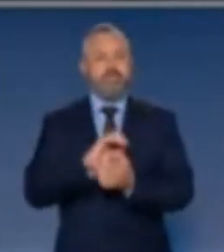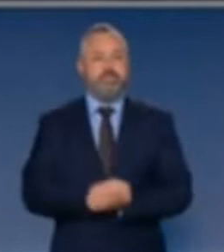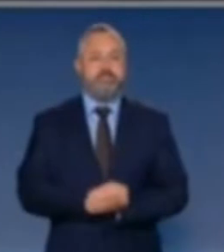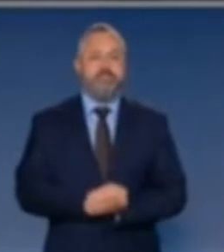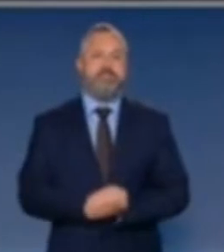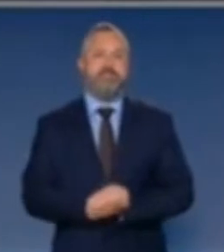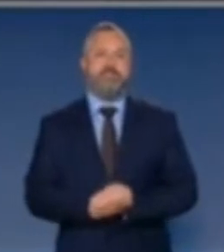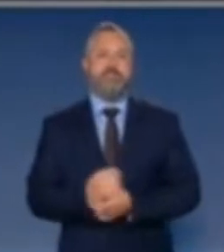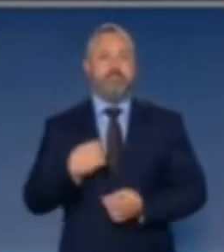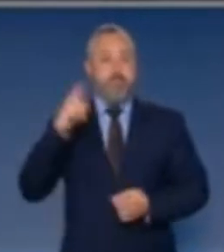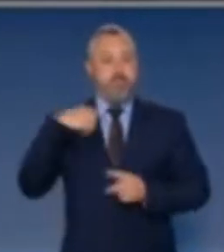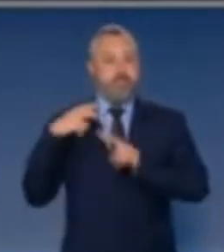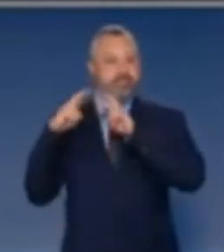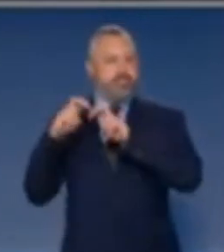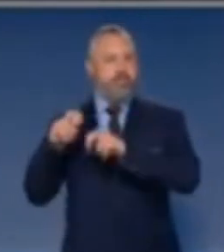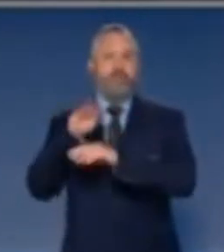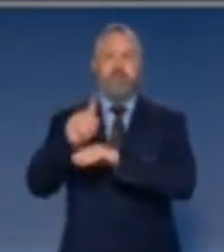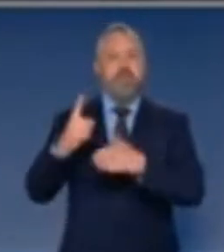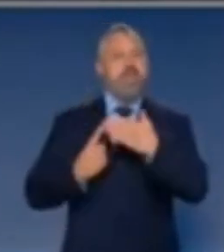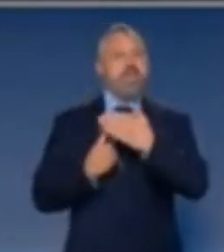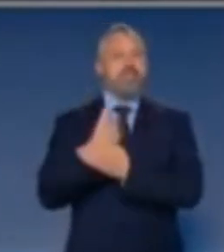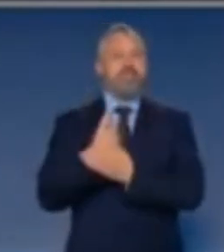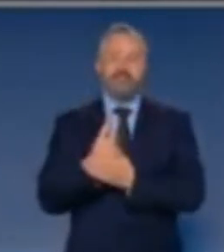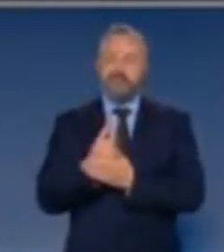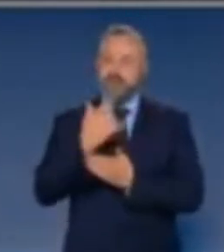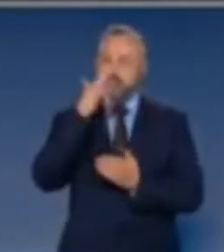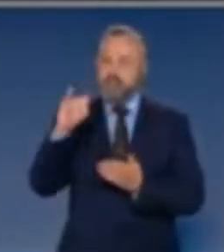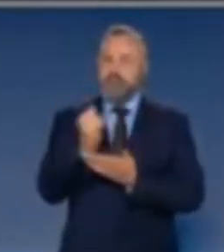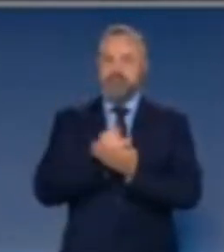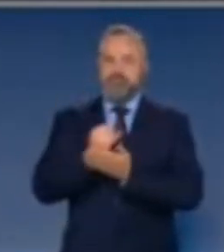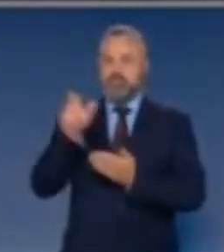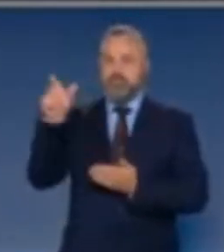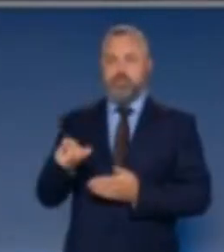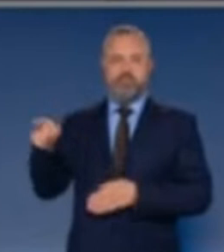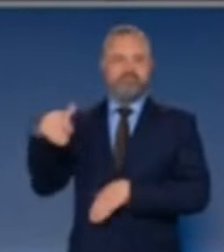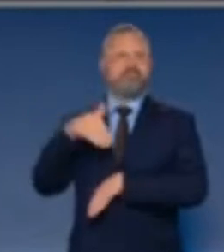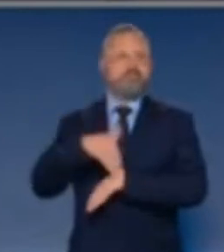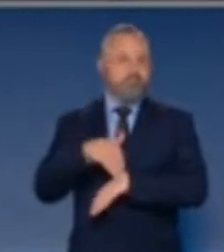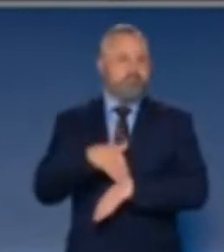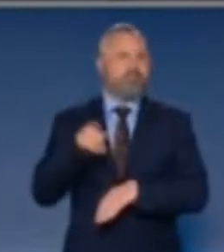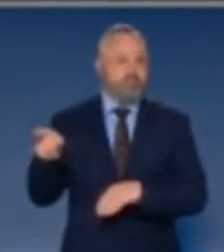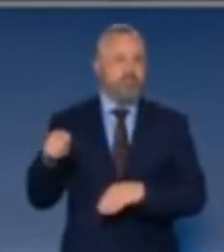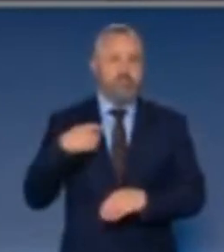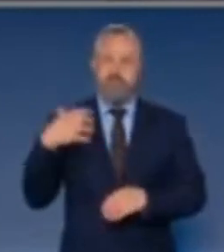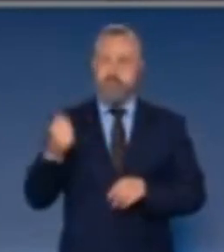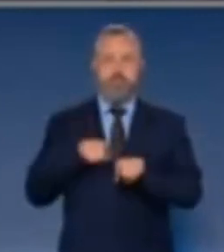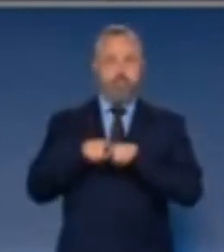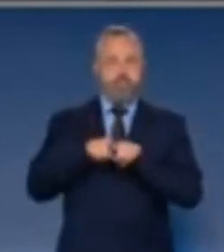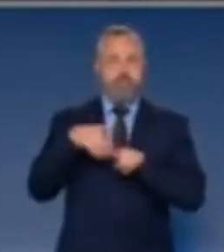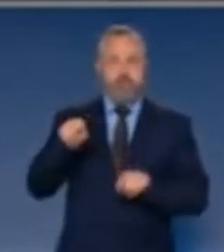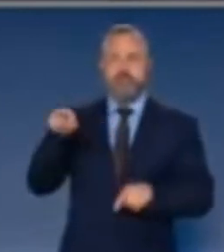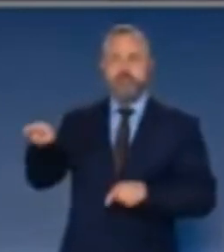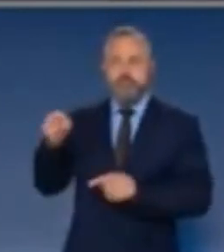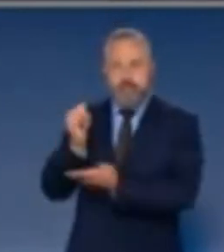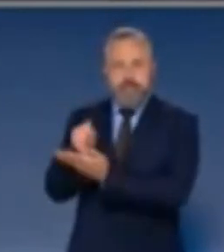A mistake was made, a human error, and a serious error. And of course, we need to learn from these mistakes if they